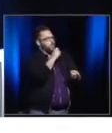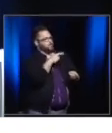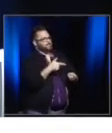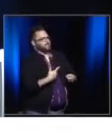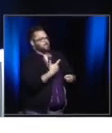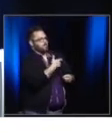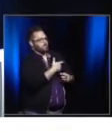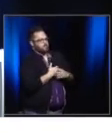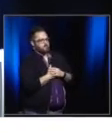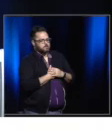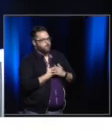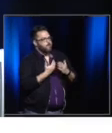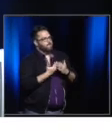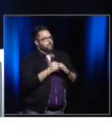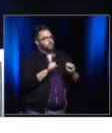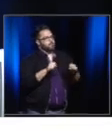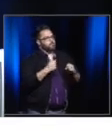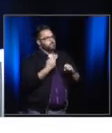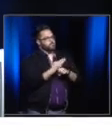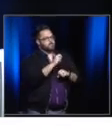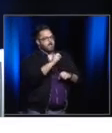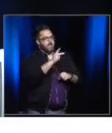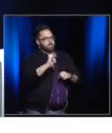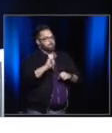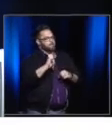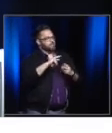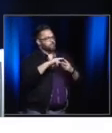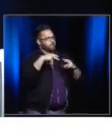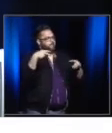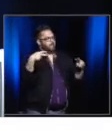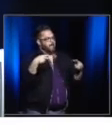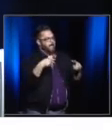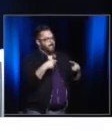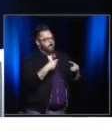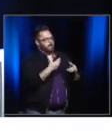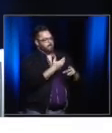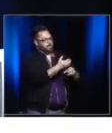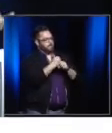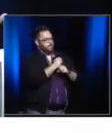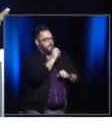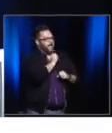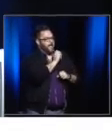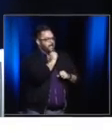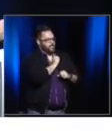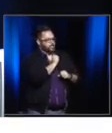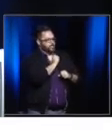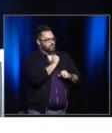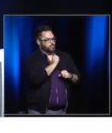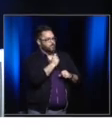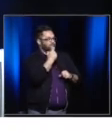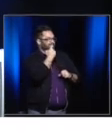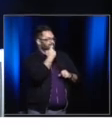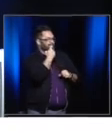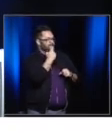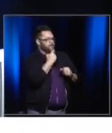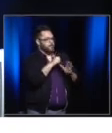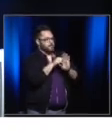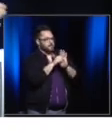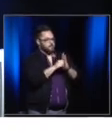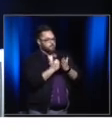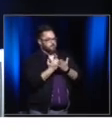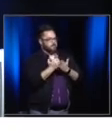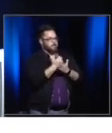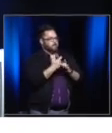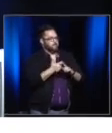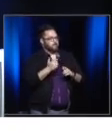to epigenetically age dolphins, we were able to take tooth samples that had been collected from